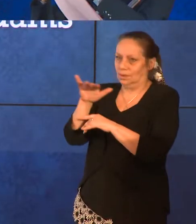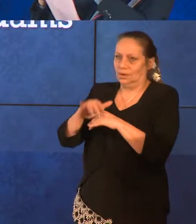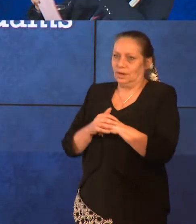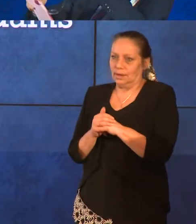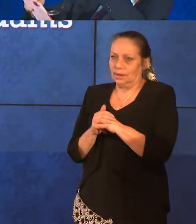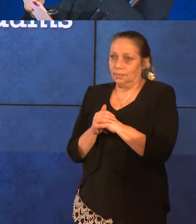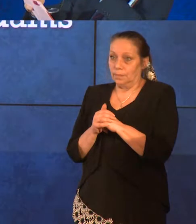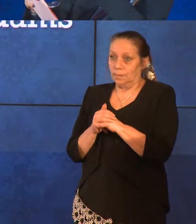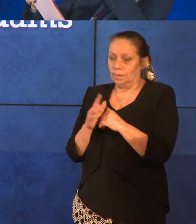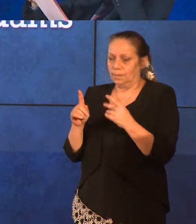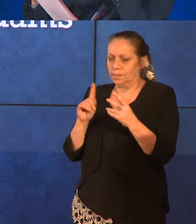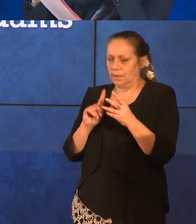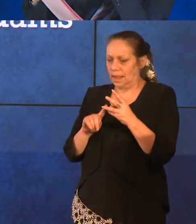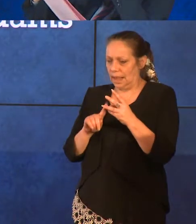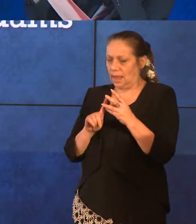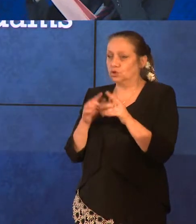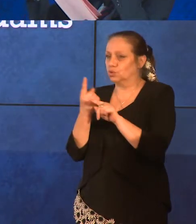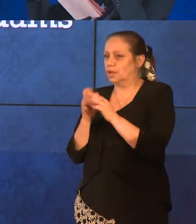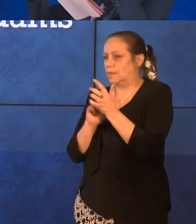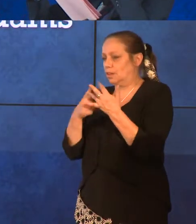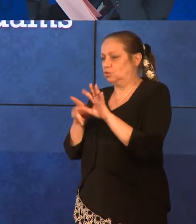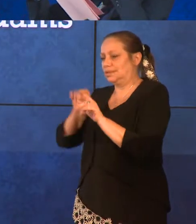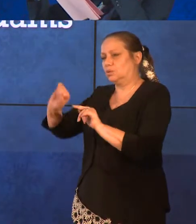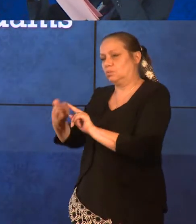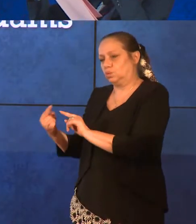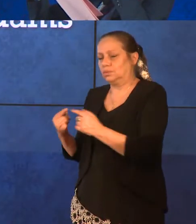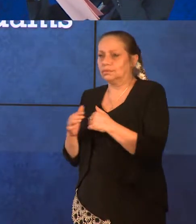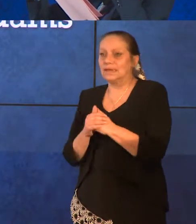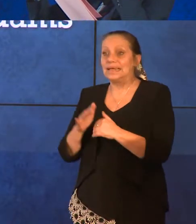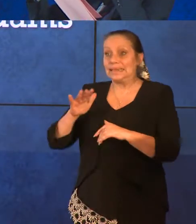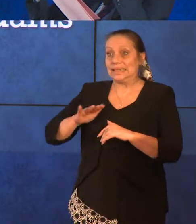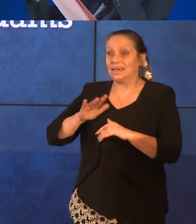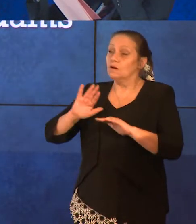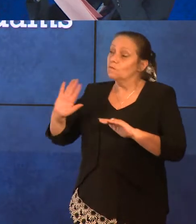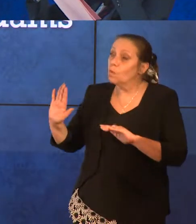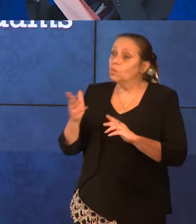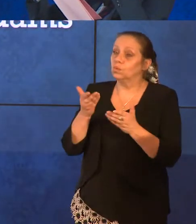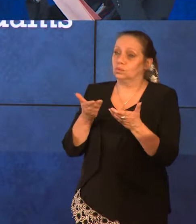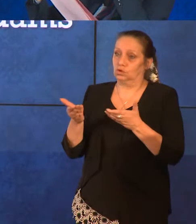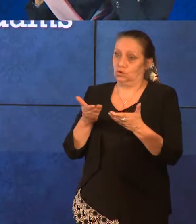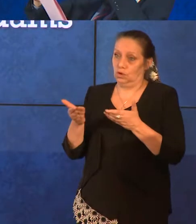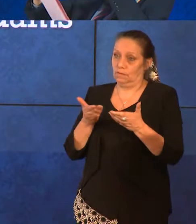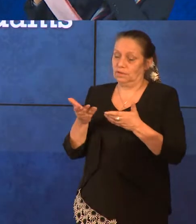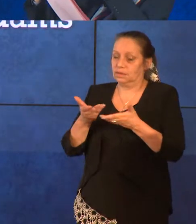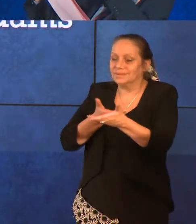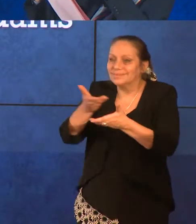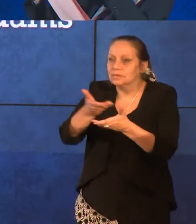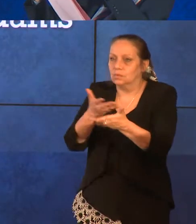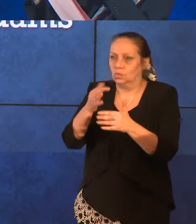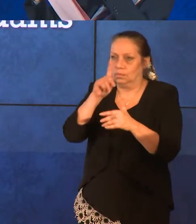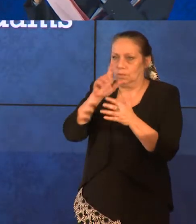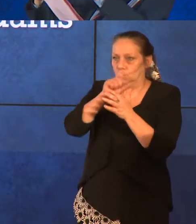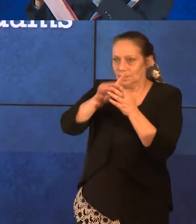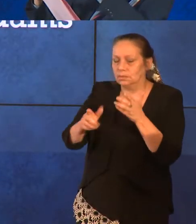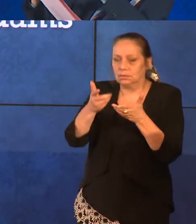talk about, kind of touching on Lucy's point, the need for all services that interact with people with